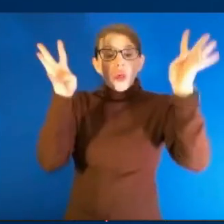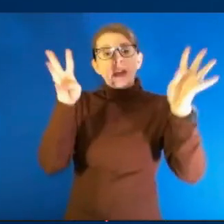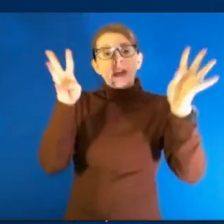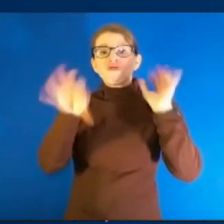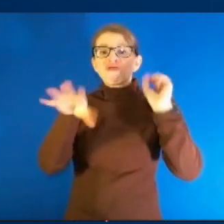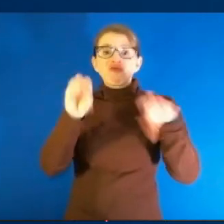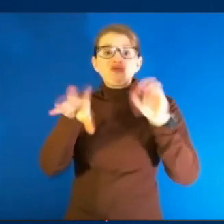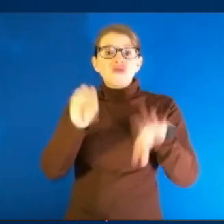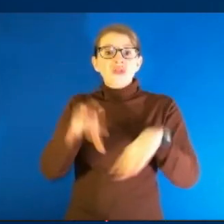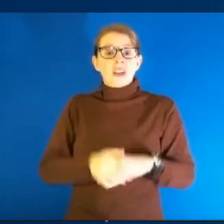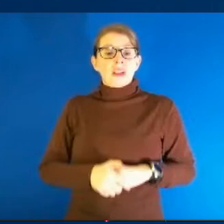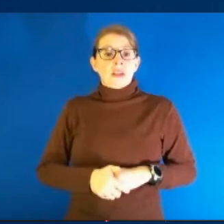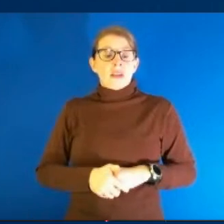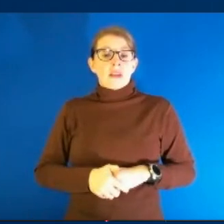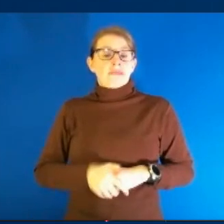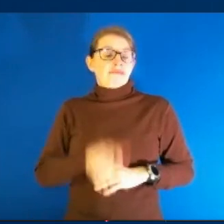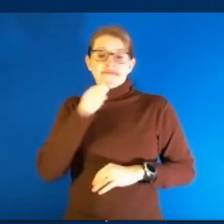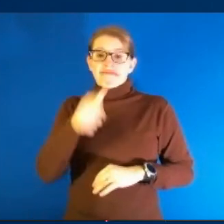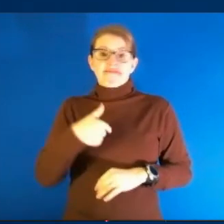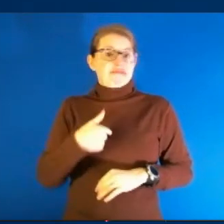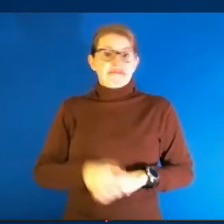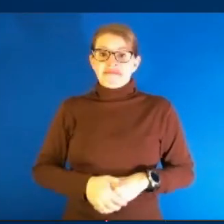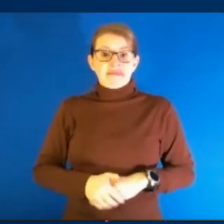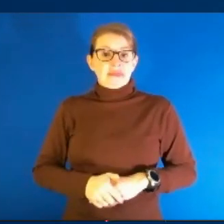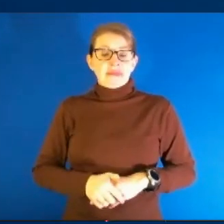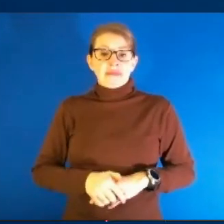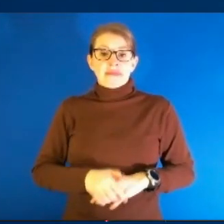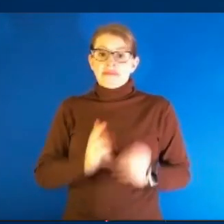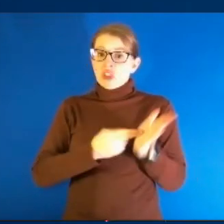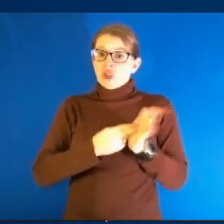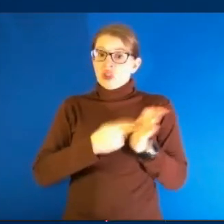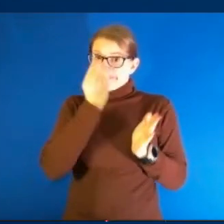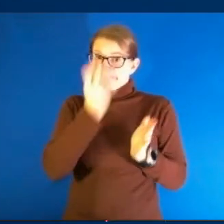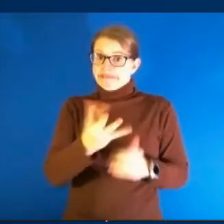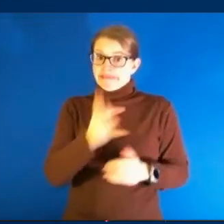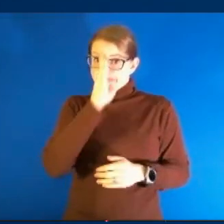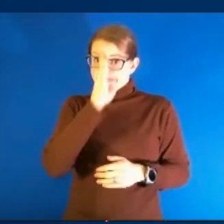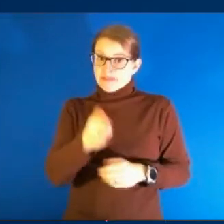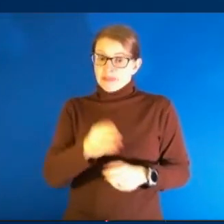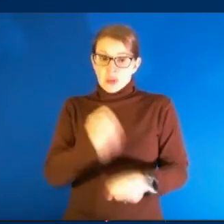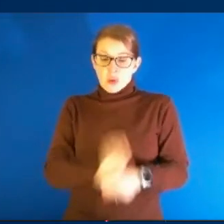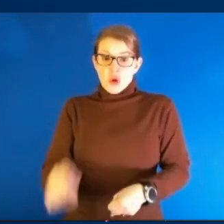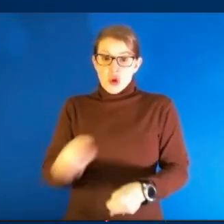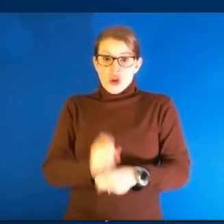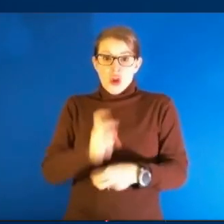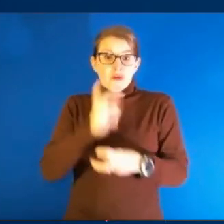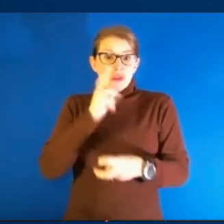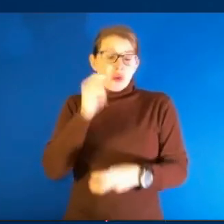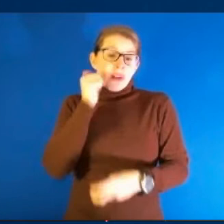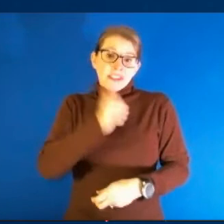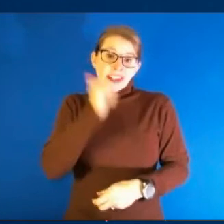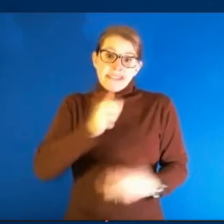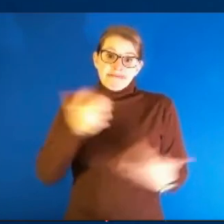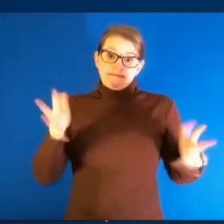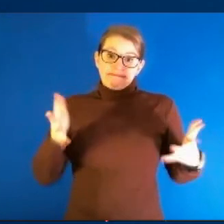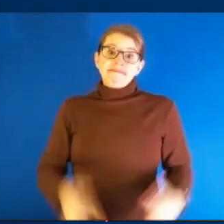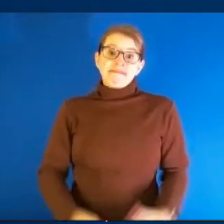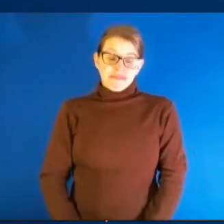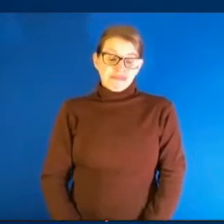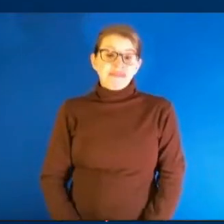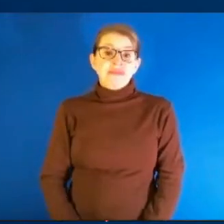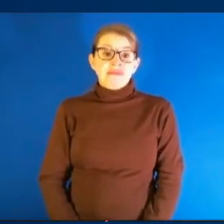our arms and scream at you. We're just telling you the truth. We work hard for you every day. And darn